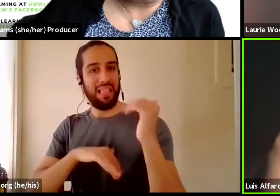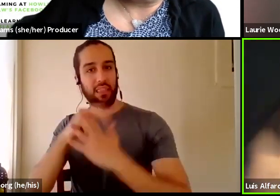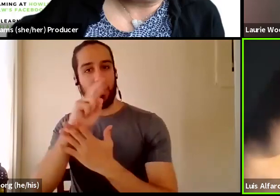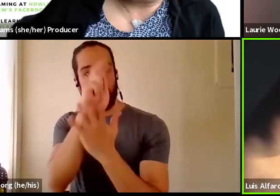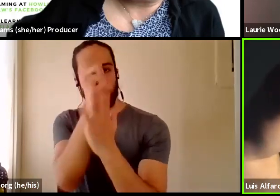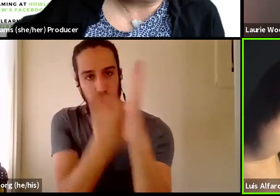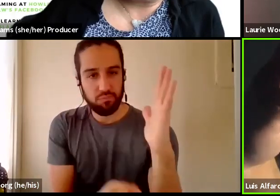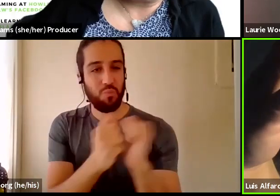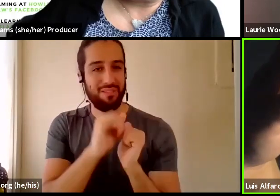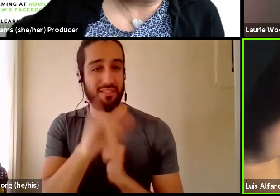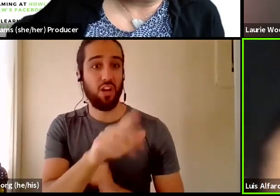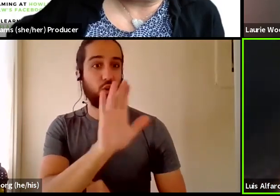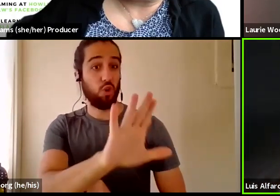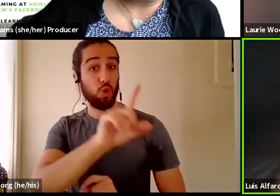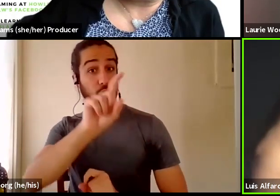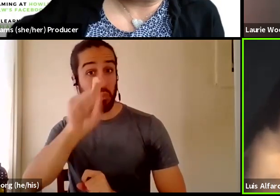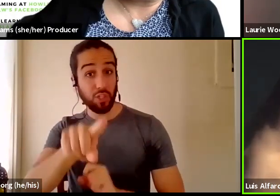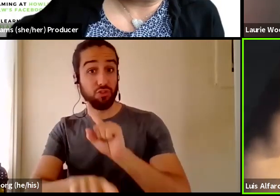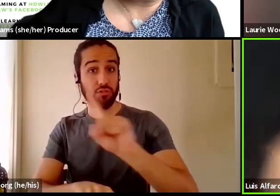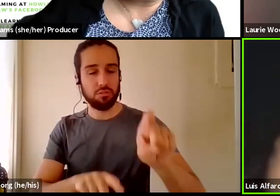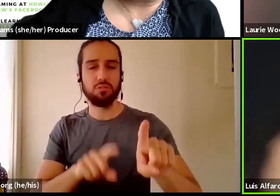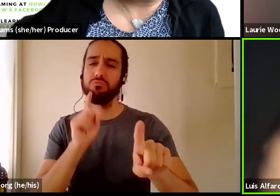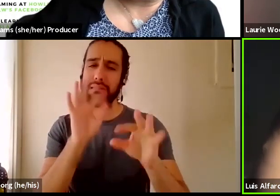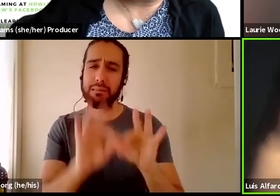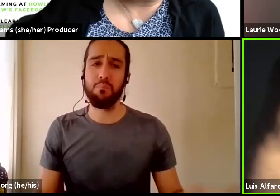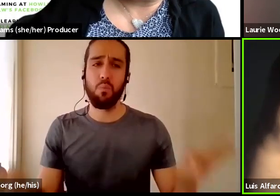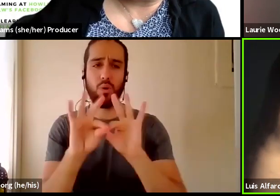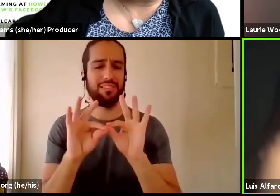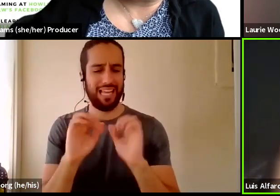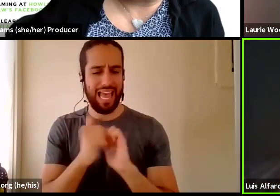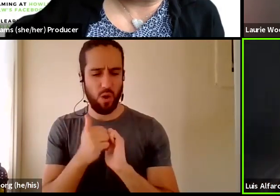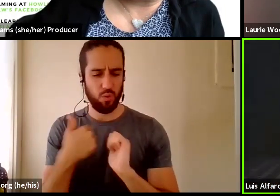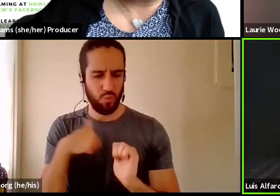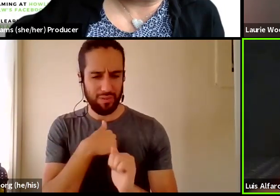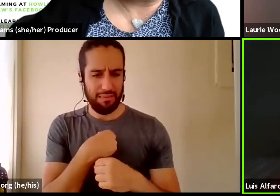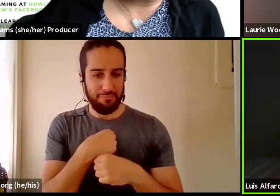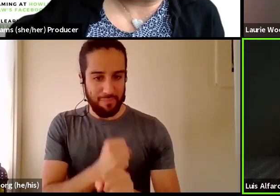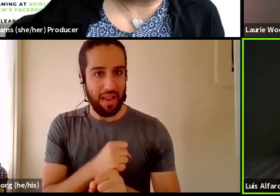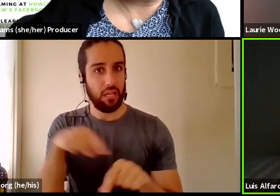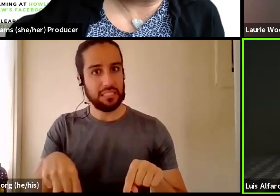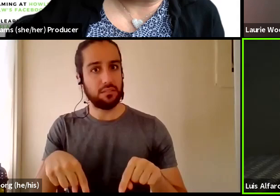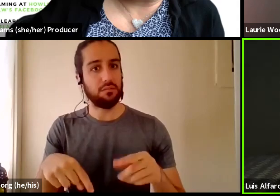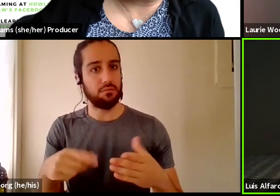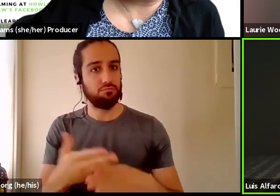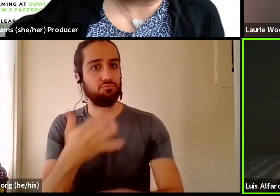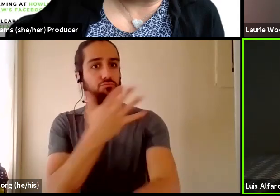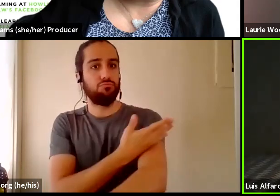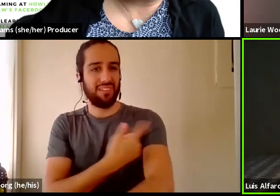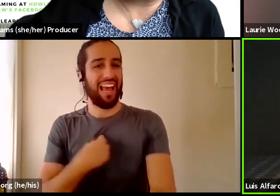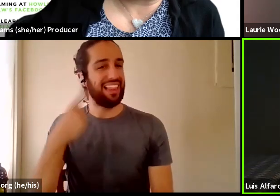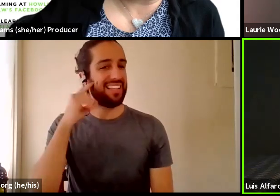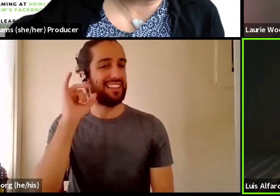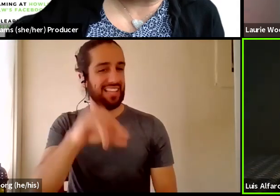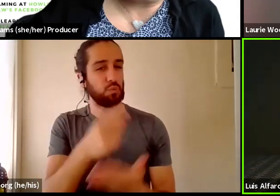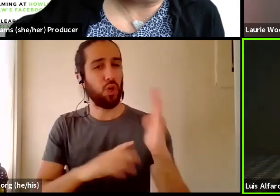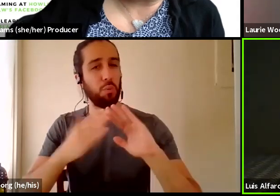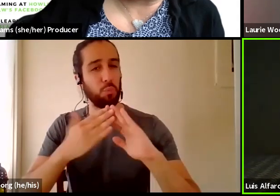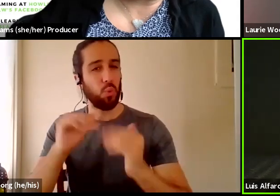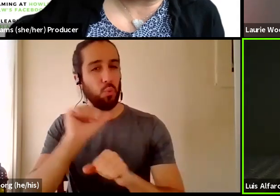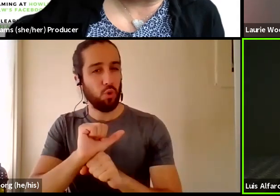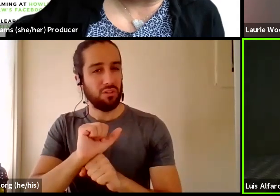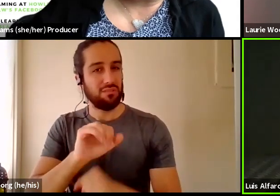are really important questions that build into, how do we make this? And I think that's what community work is. The possibility of